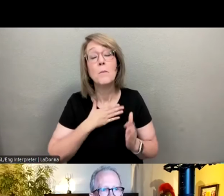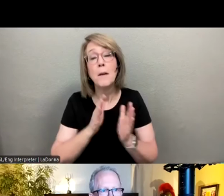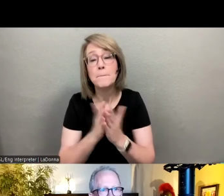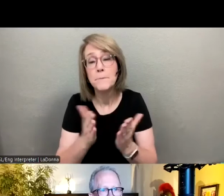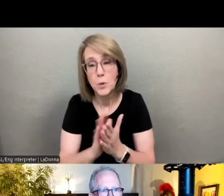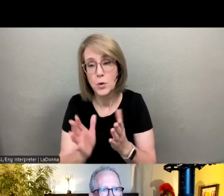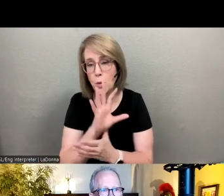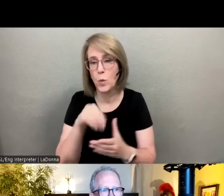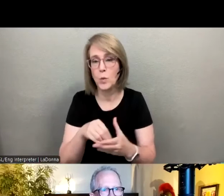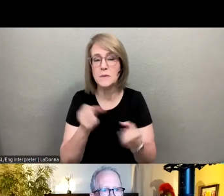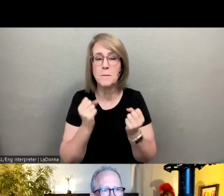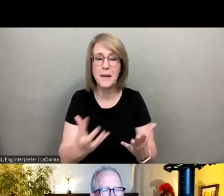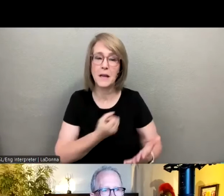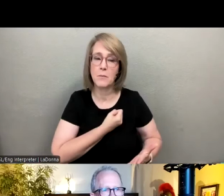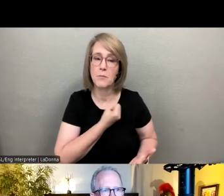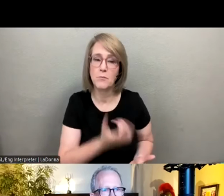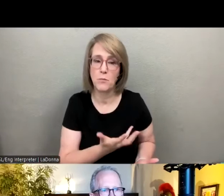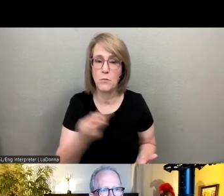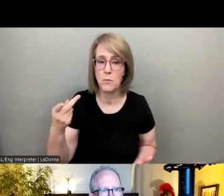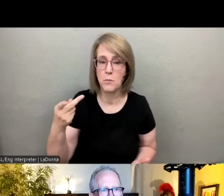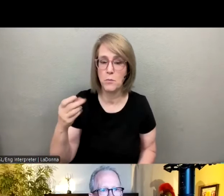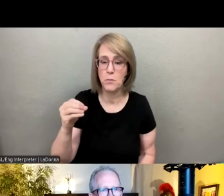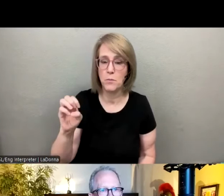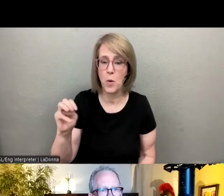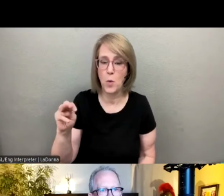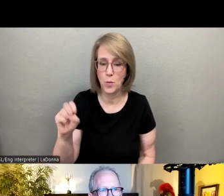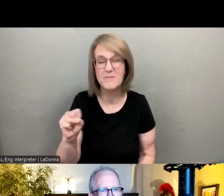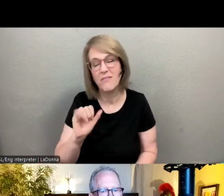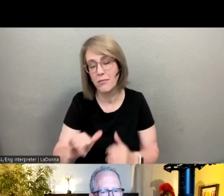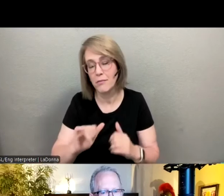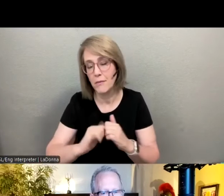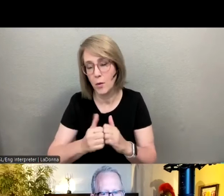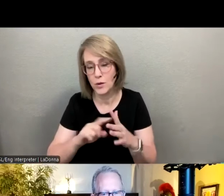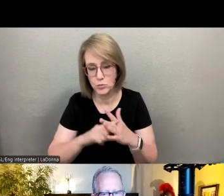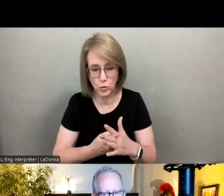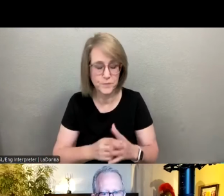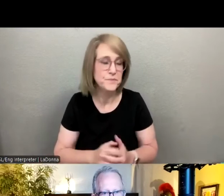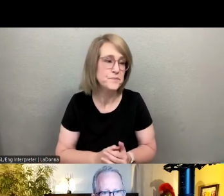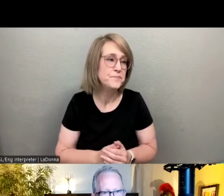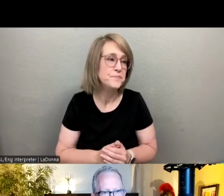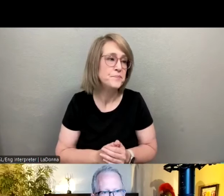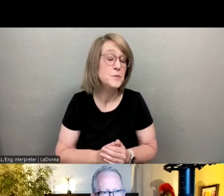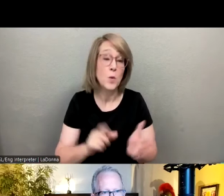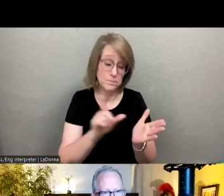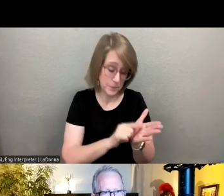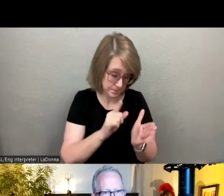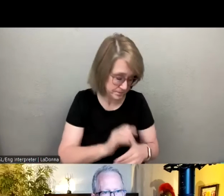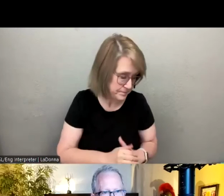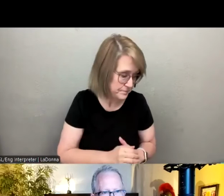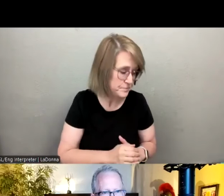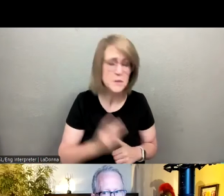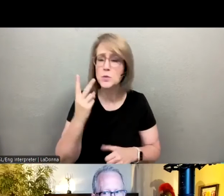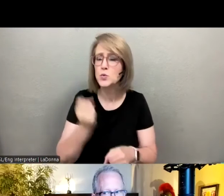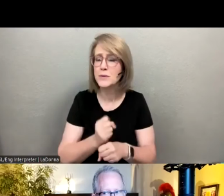And probably about 10 years ago, probably about 2 years after I published the book, I get a message out of the